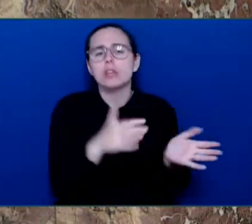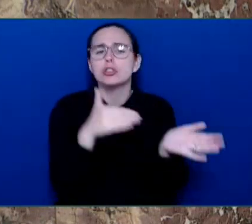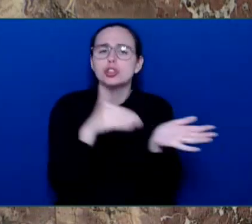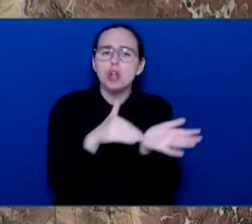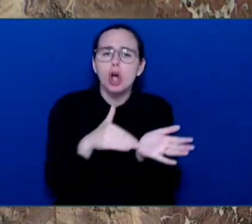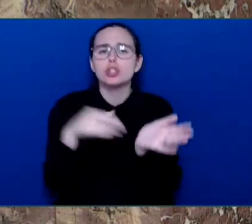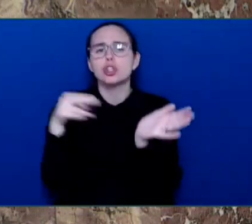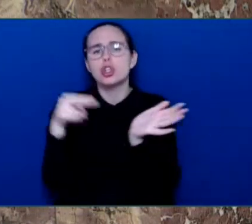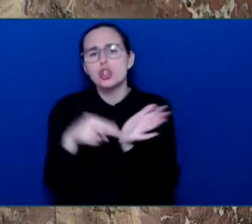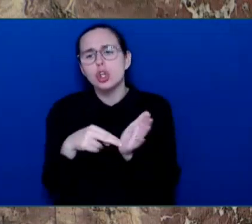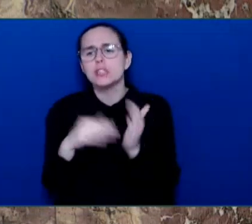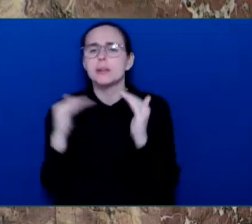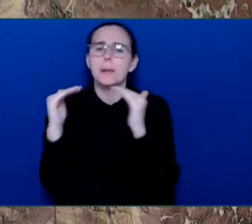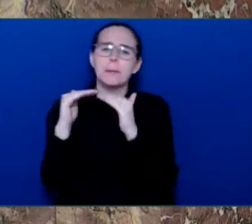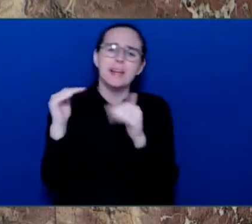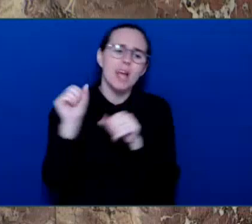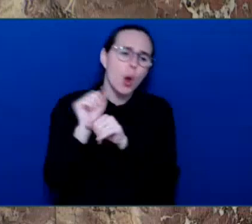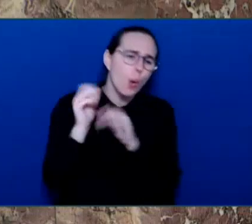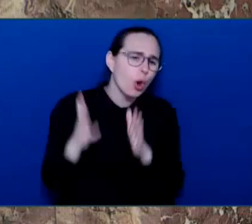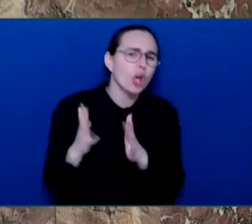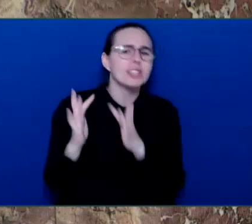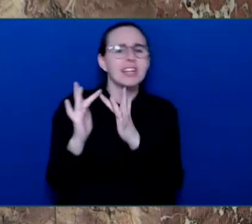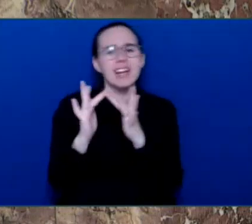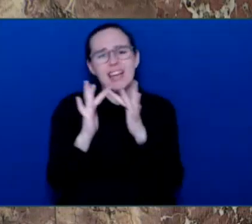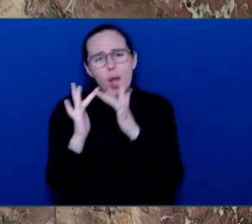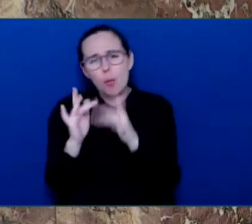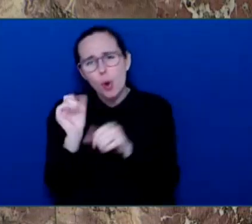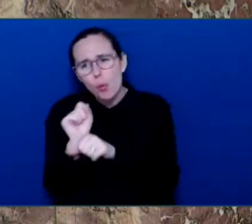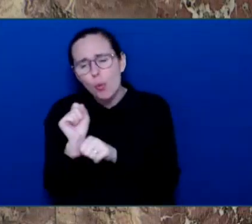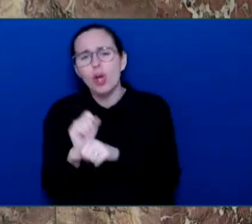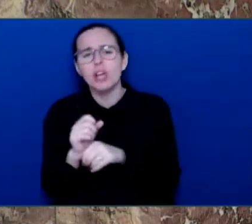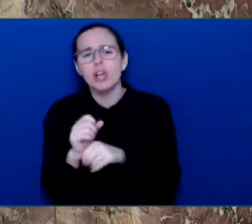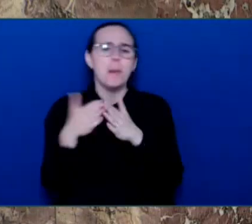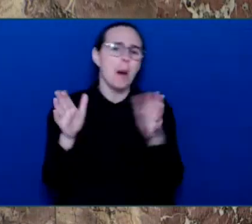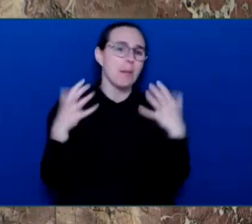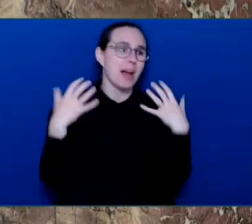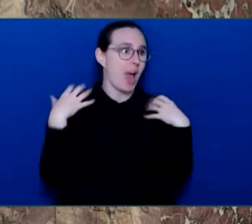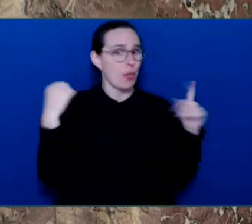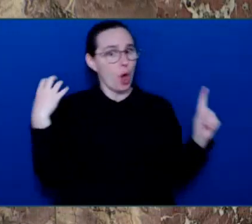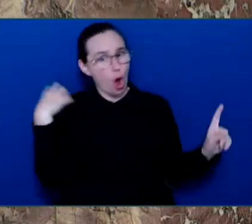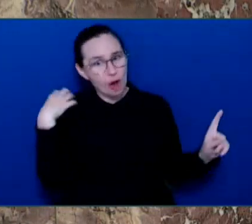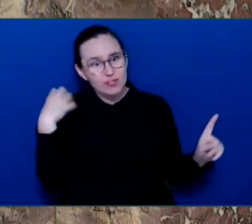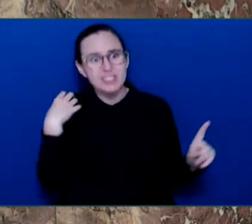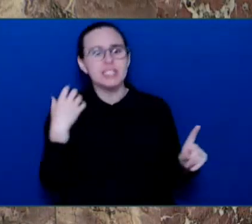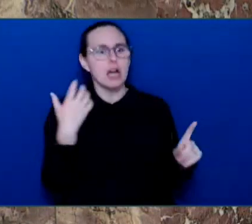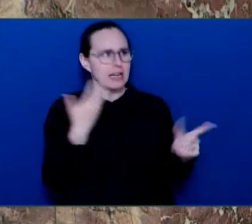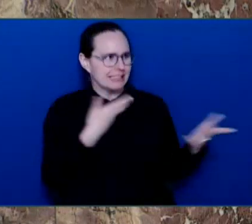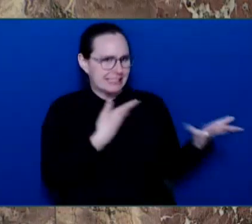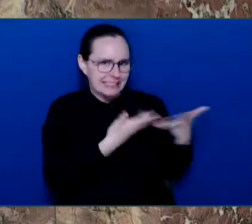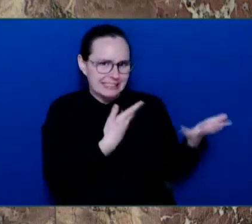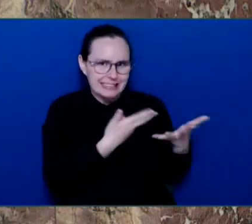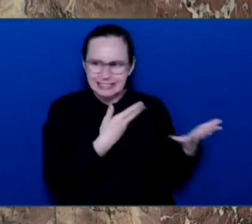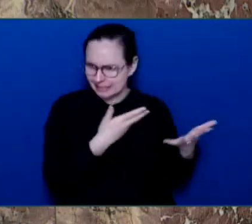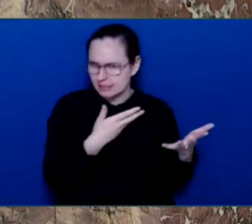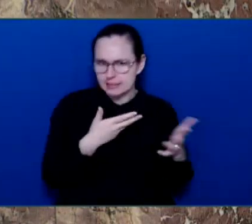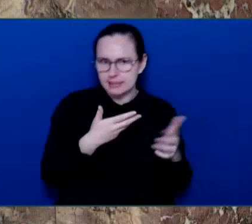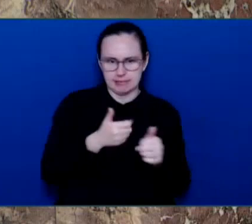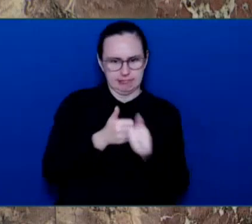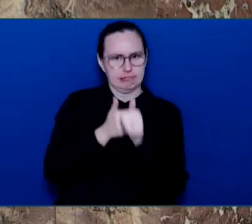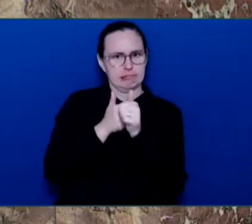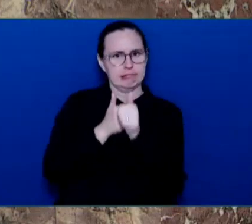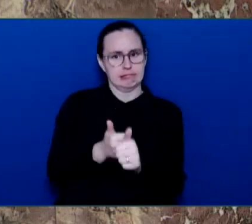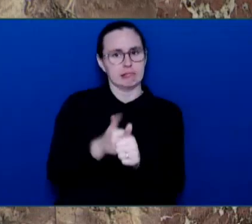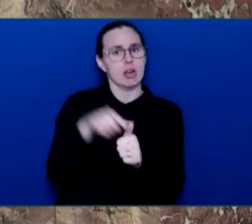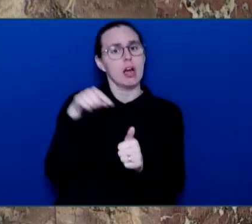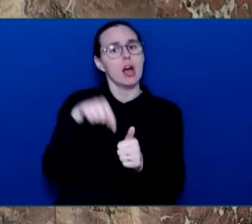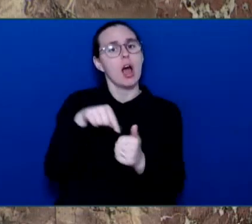health officials who are helping to guide and provide the evidence for our evidence-based approach to how we deal with this issue.